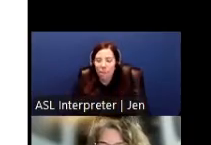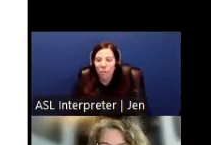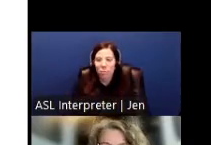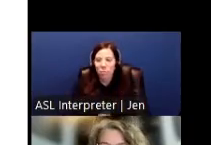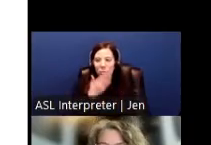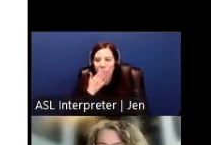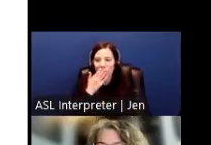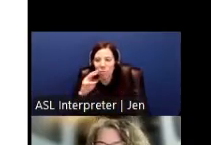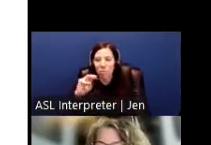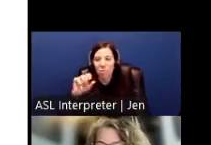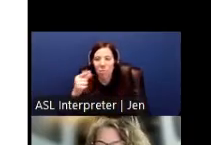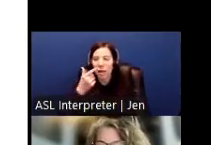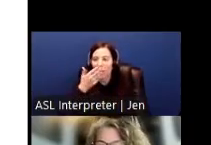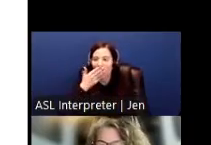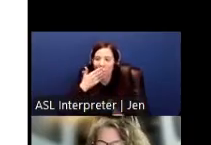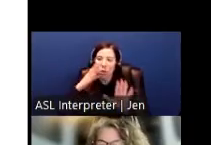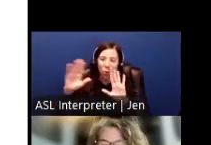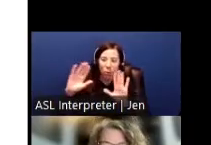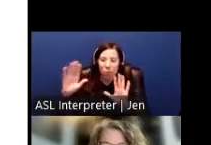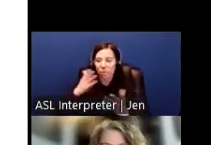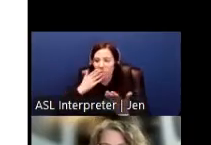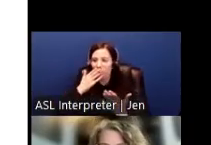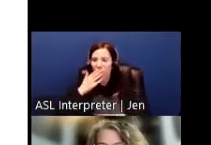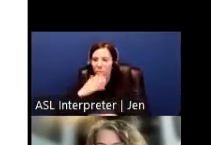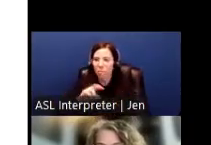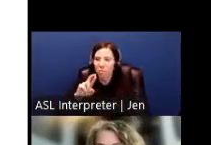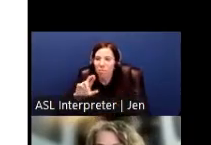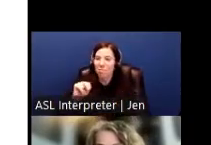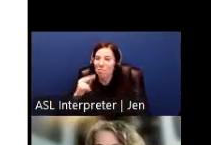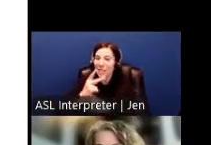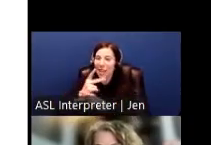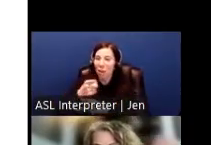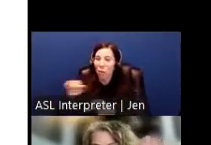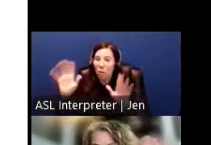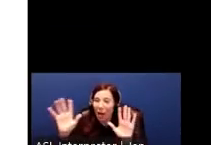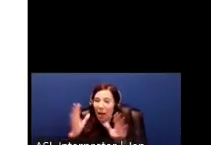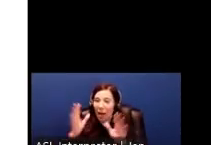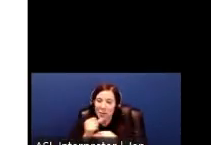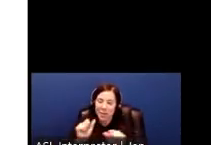Yeah. Thanks, everyone. Thank you. All right. Take care, everyone. Be safe.